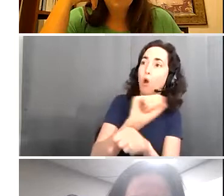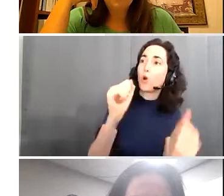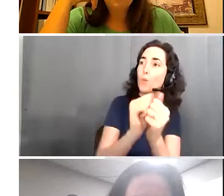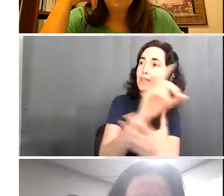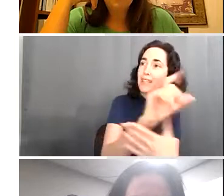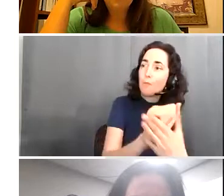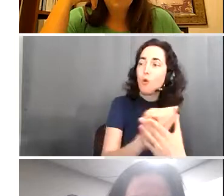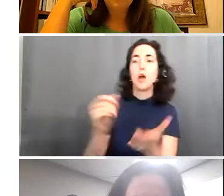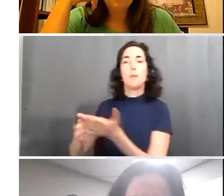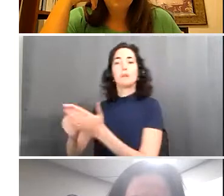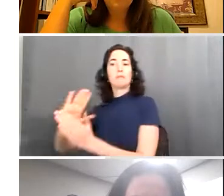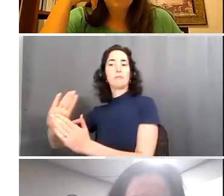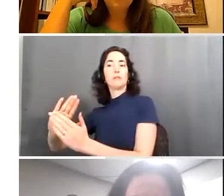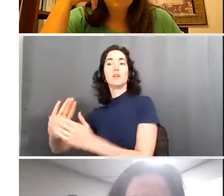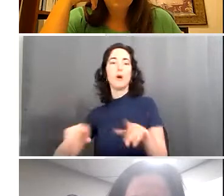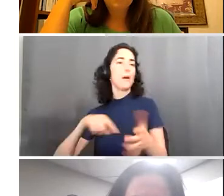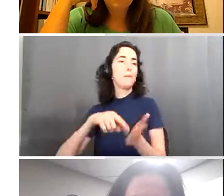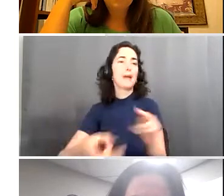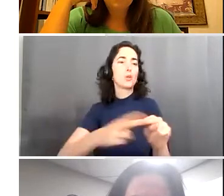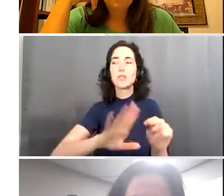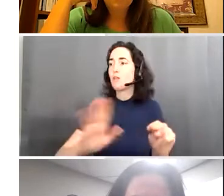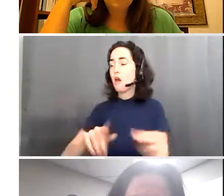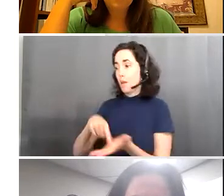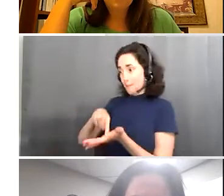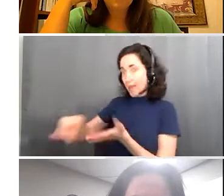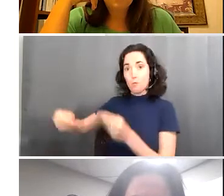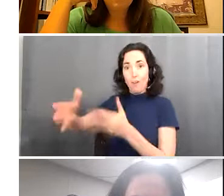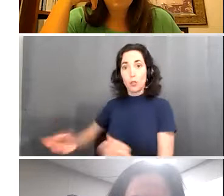community, the ones that are in the homes, the ones that are in the